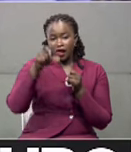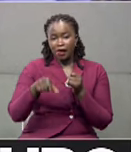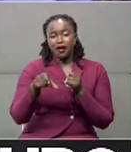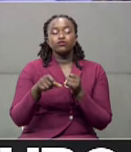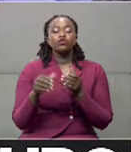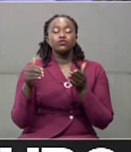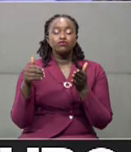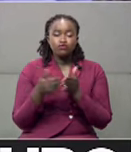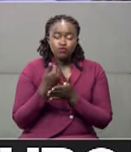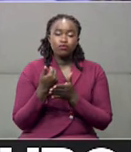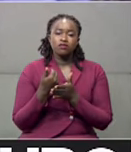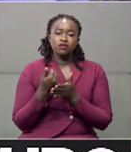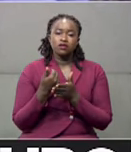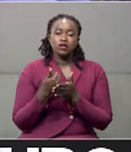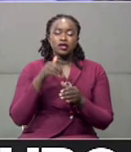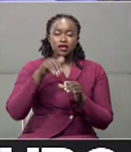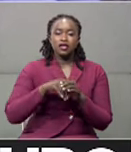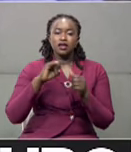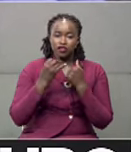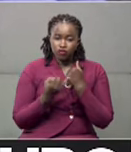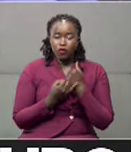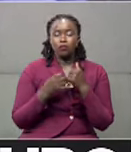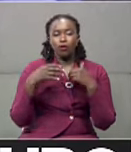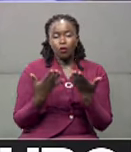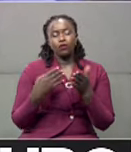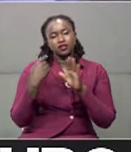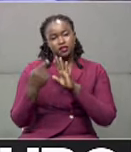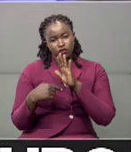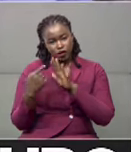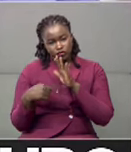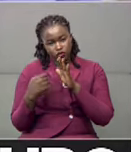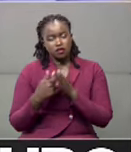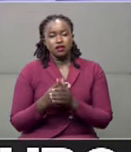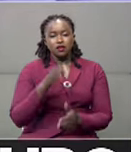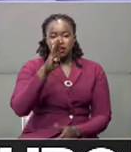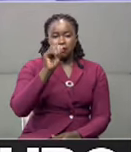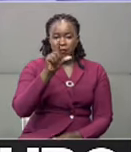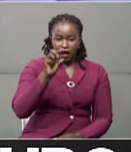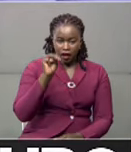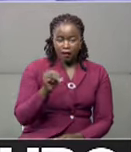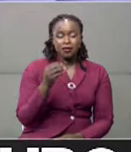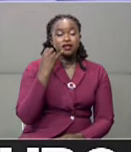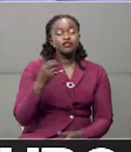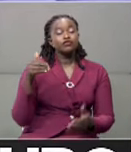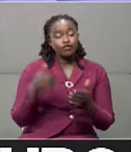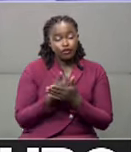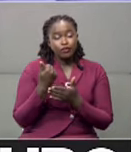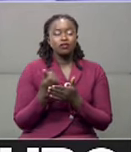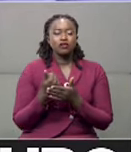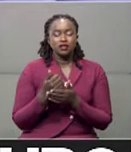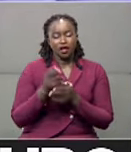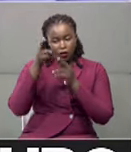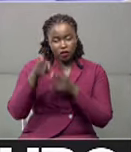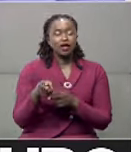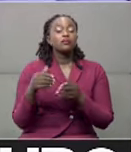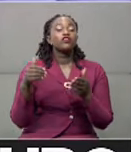new in a job or situation. Balaam Barugahara is new, the Honorable,